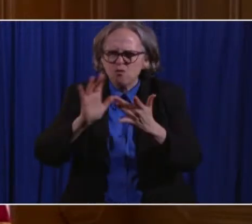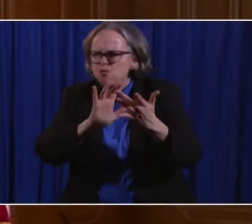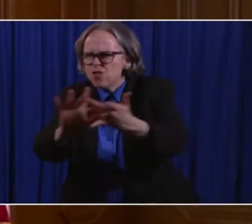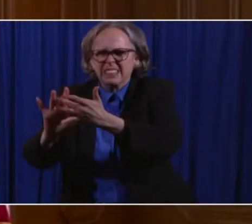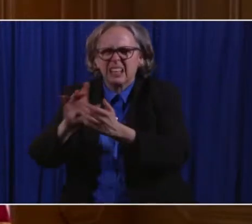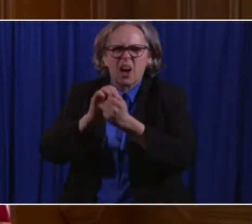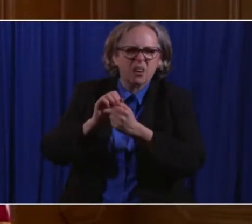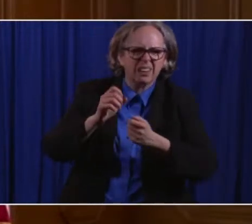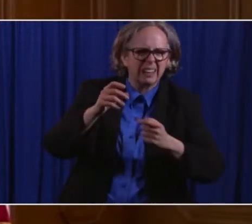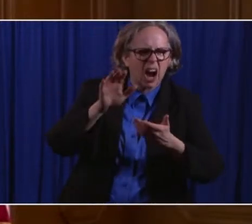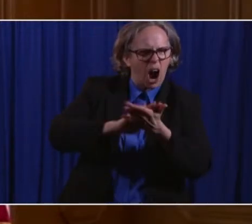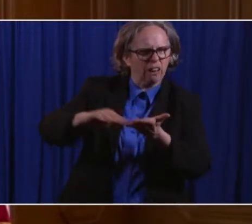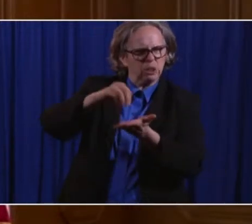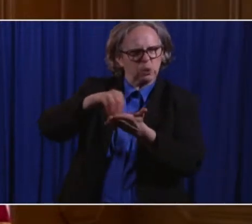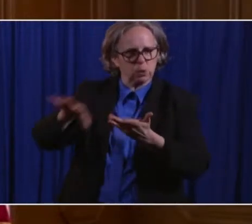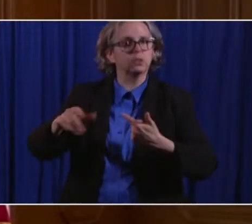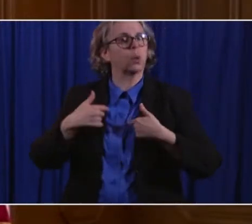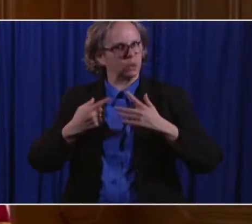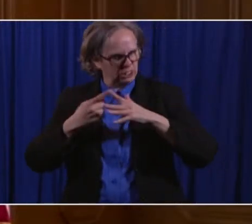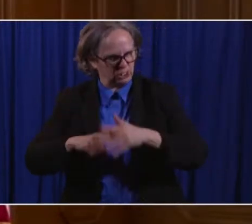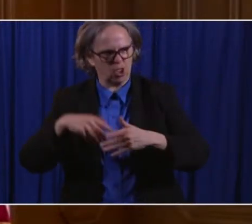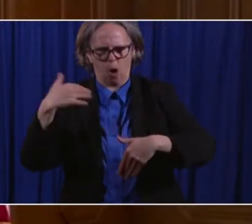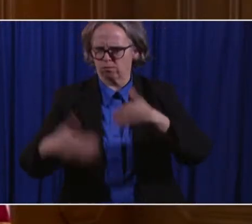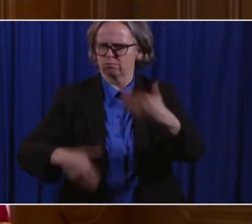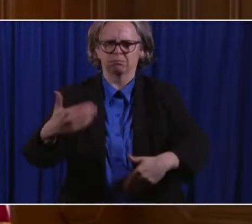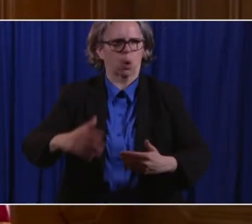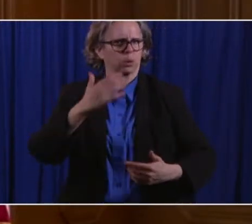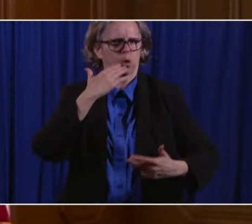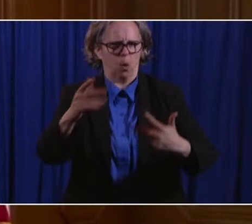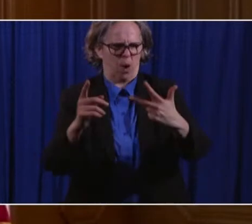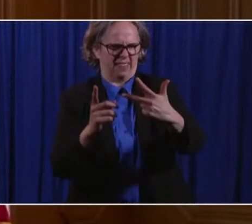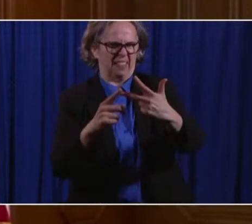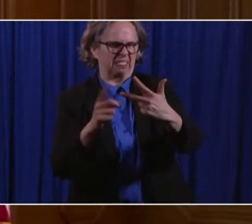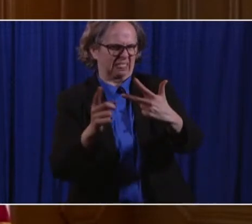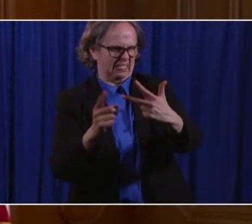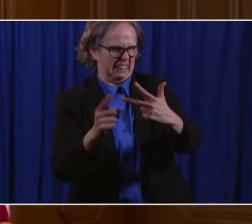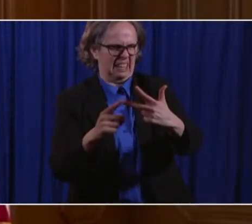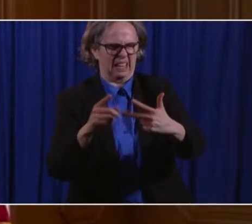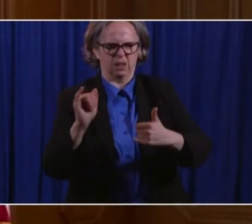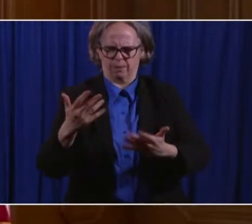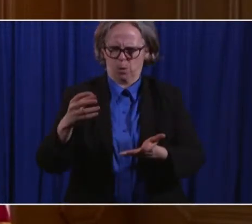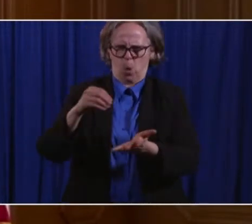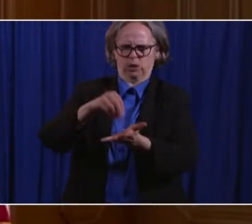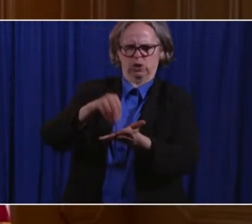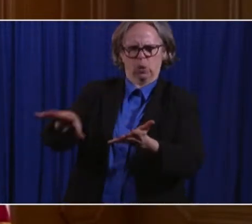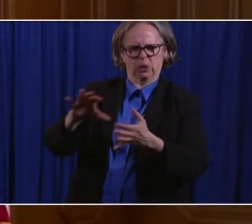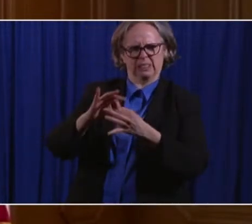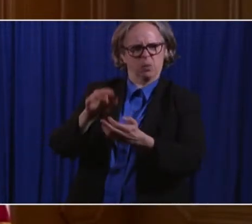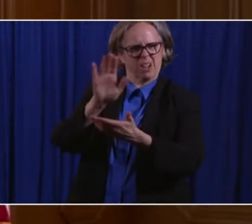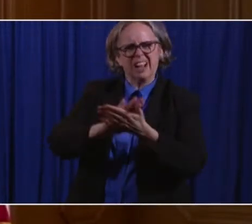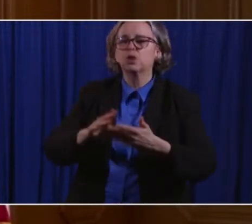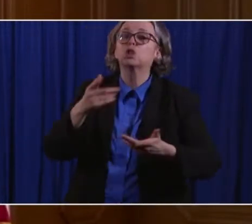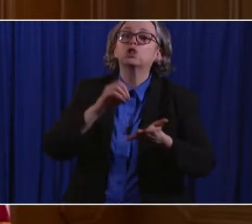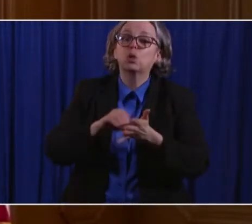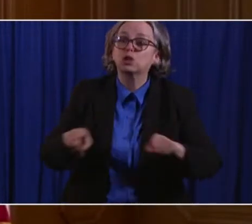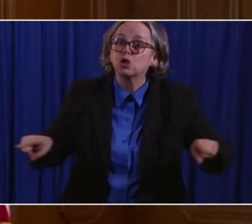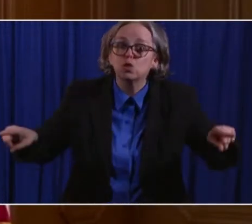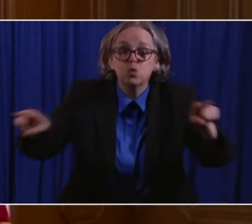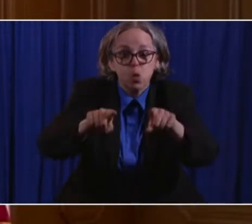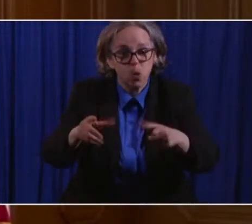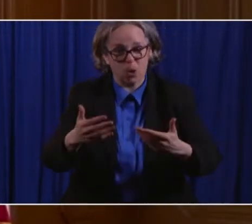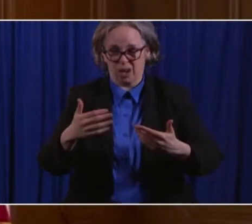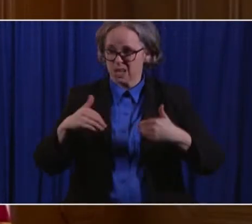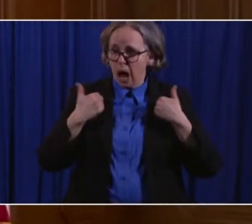get vaccinated. So again, we encourage our students to take advantage of this